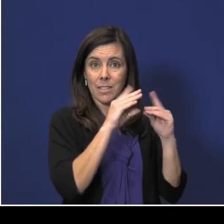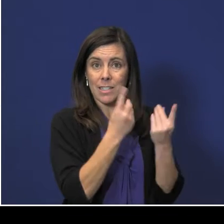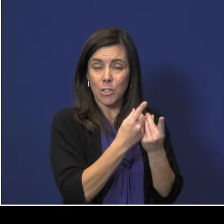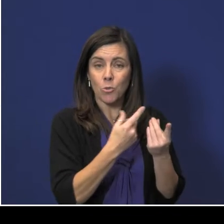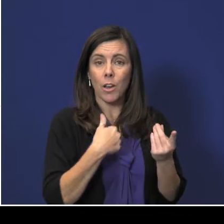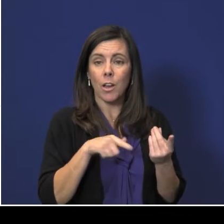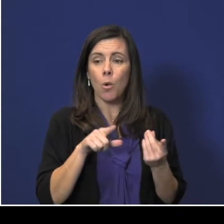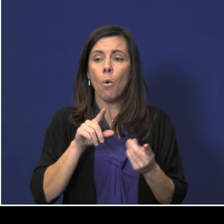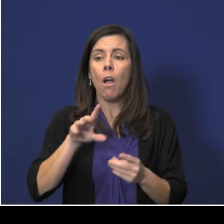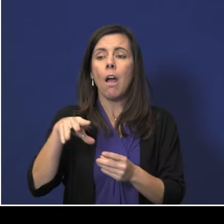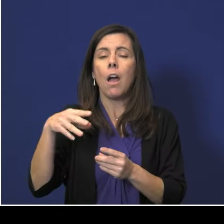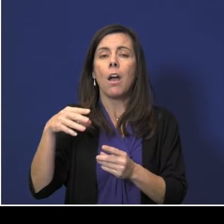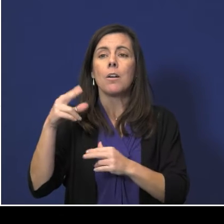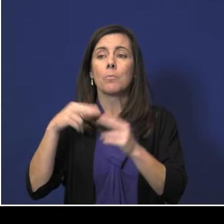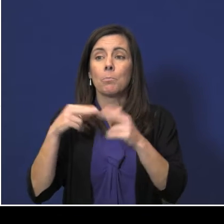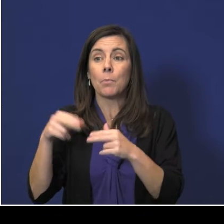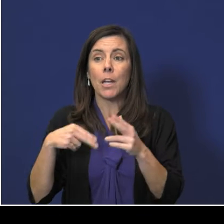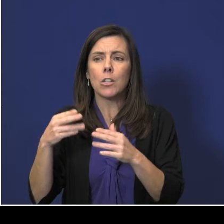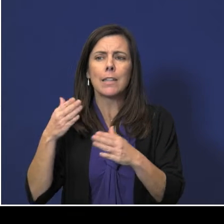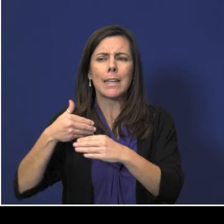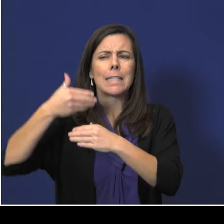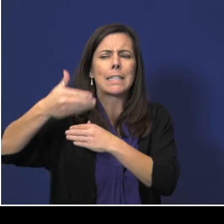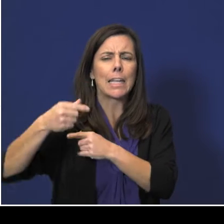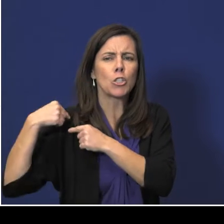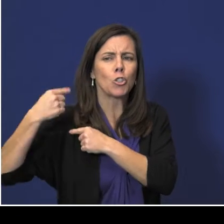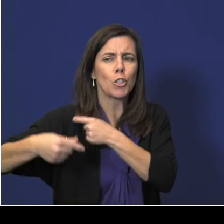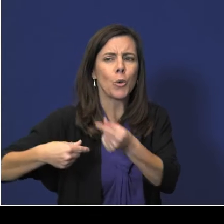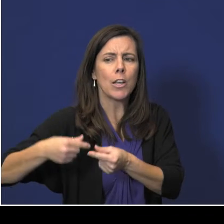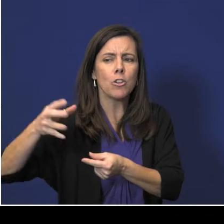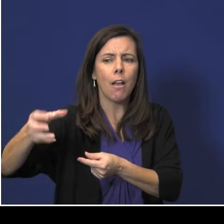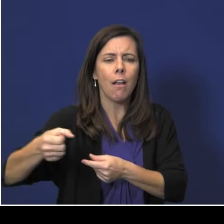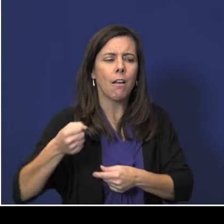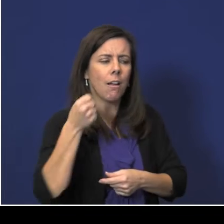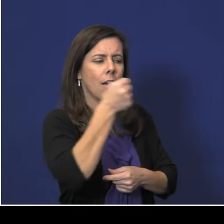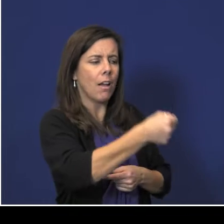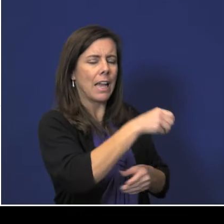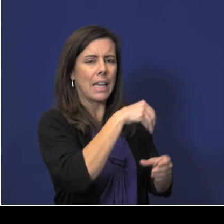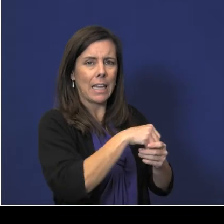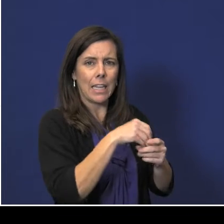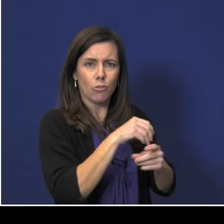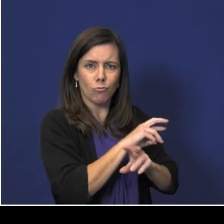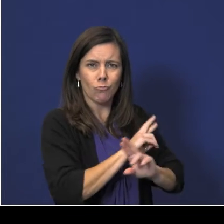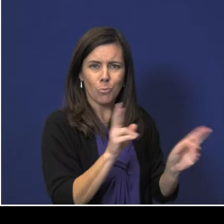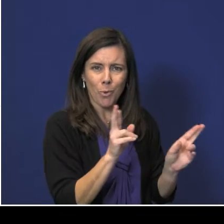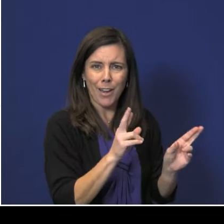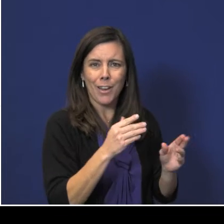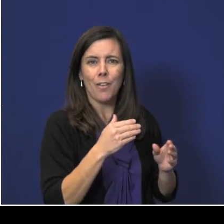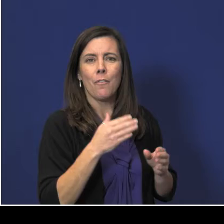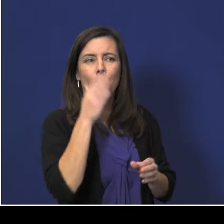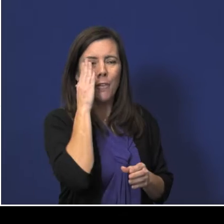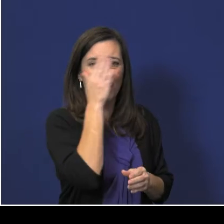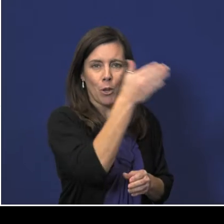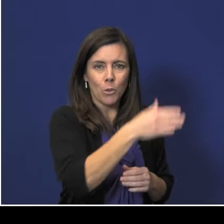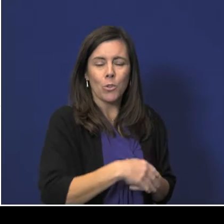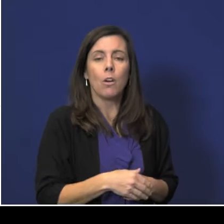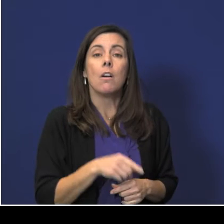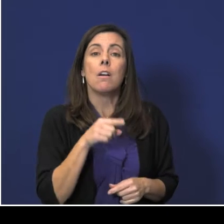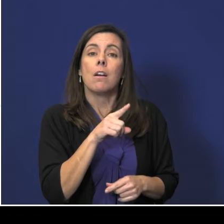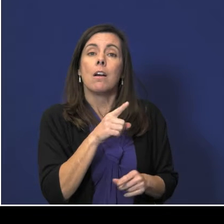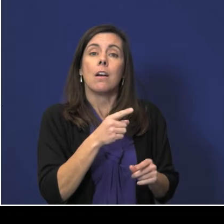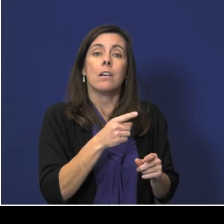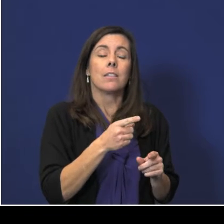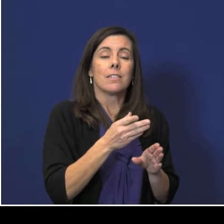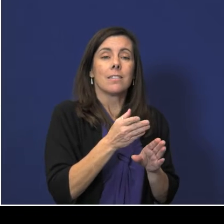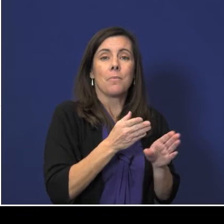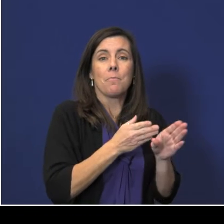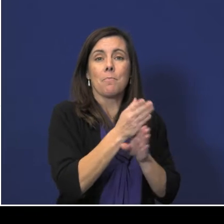the same thing again, thinking of that next gen and not only doing it for today, but be future ready. So as Brendan was mentioning, so this is the main entrance that you